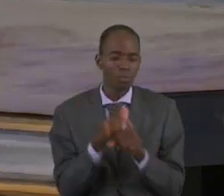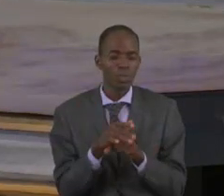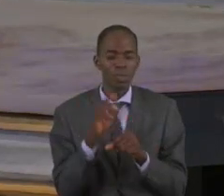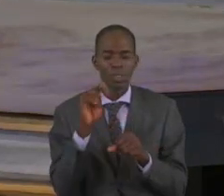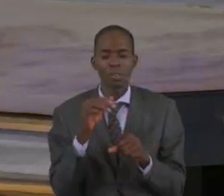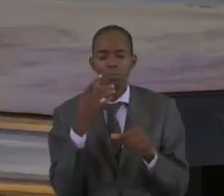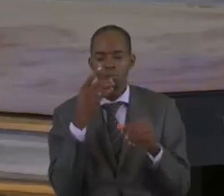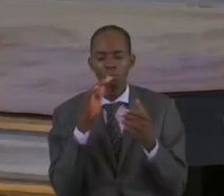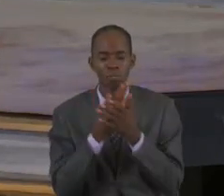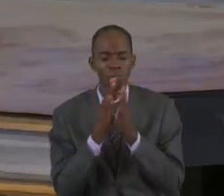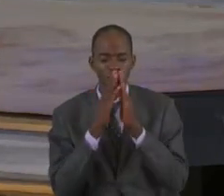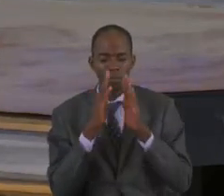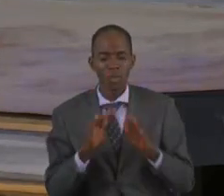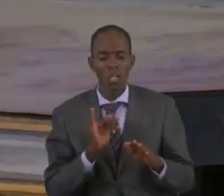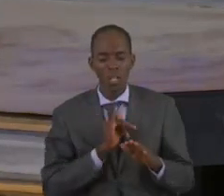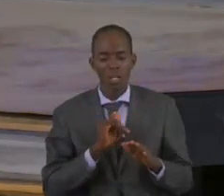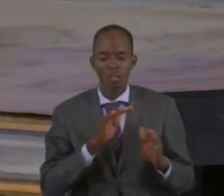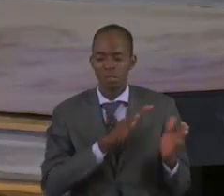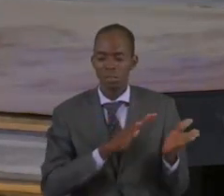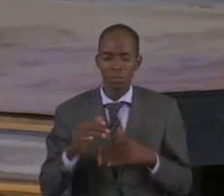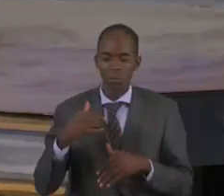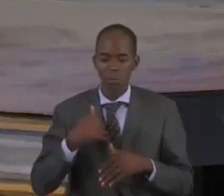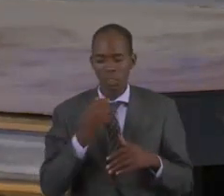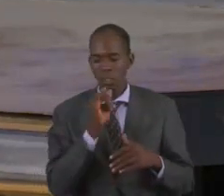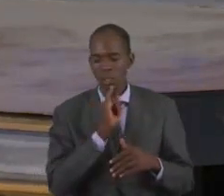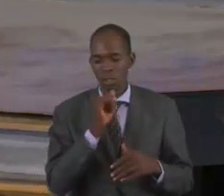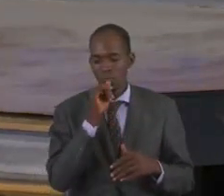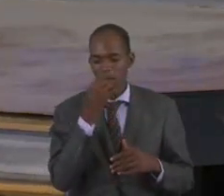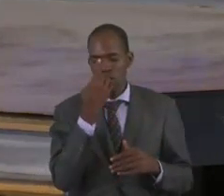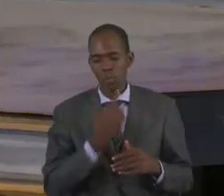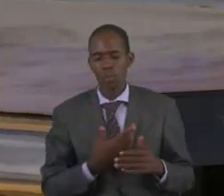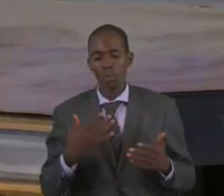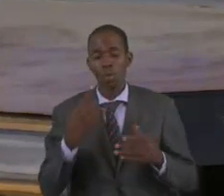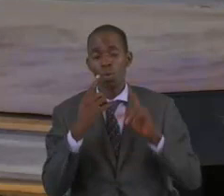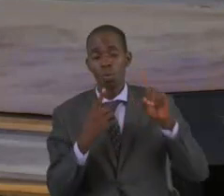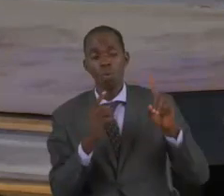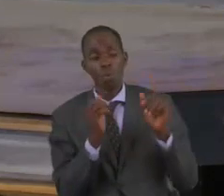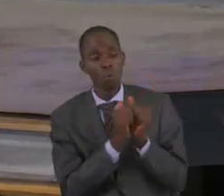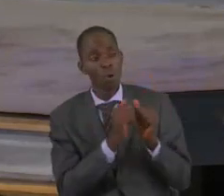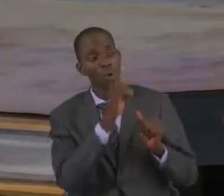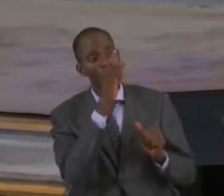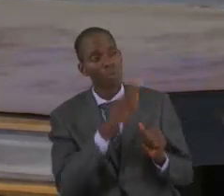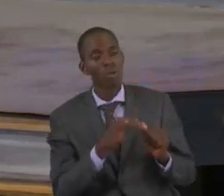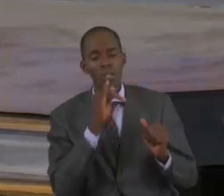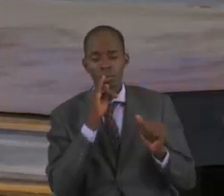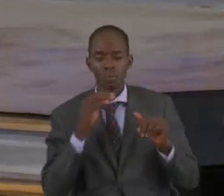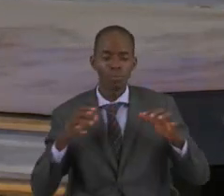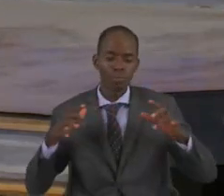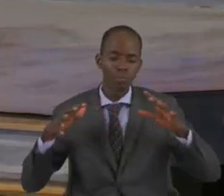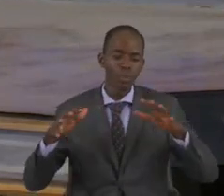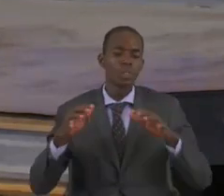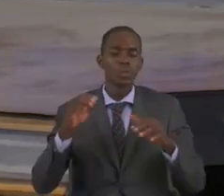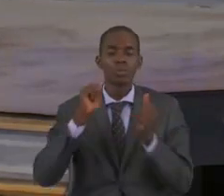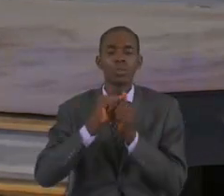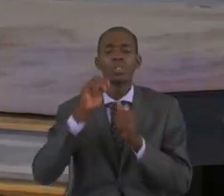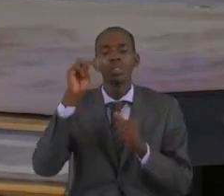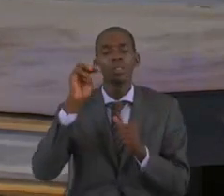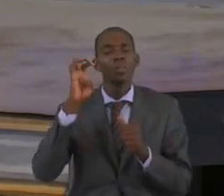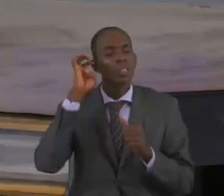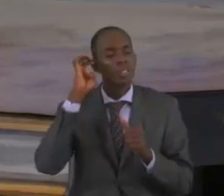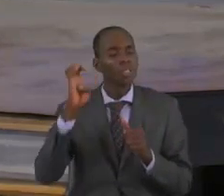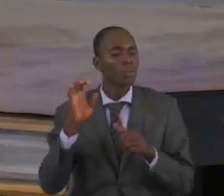I'm alone here. One with God is in the majority. He walked with God. He listened to God.